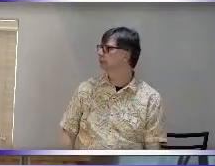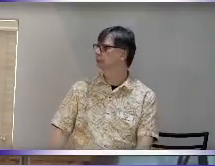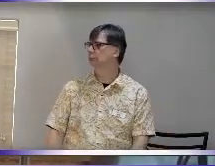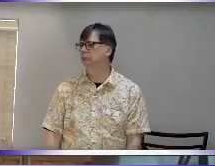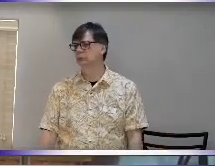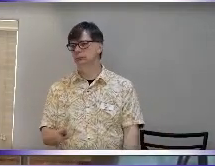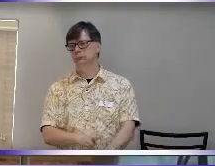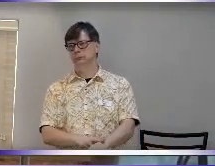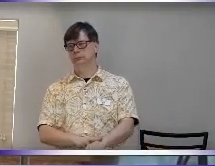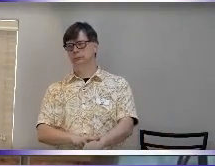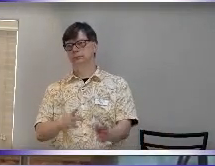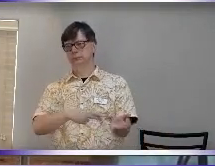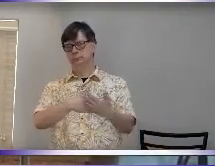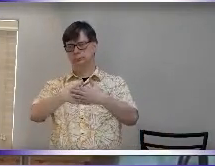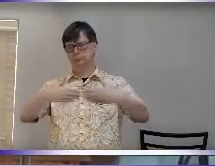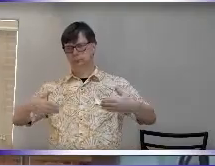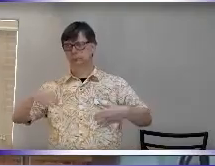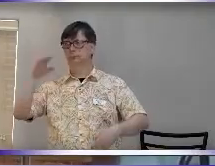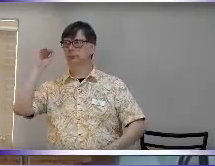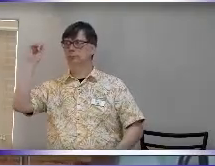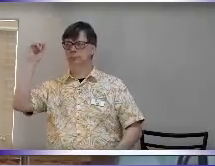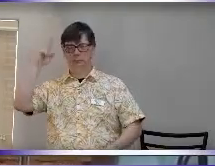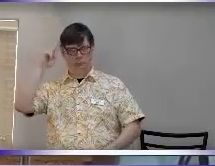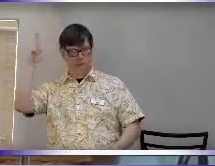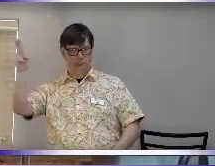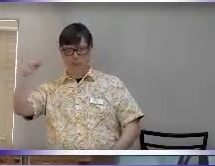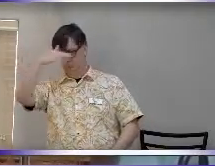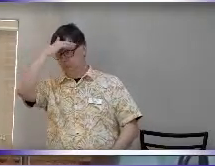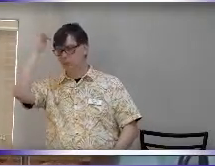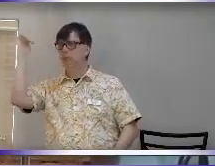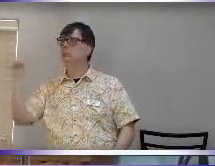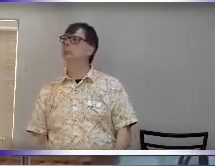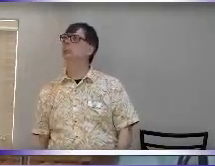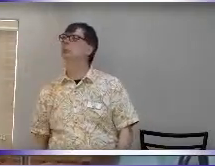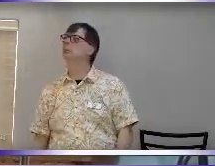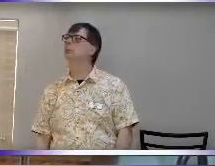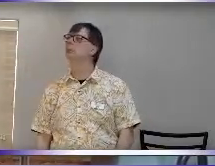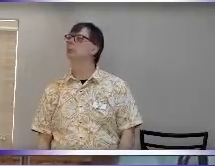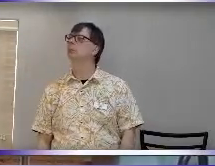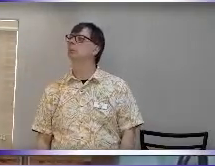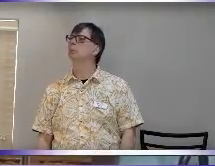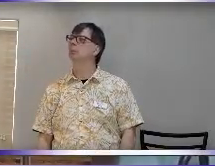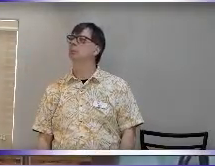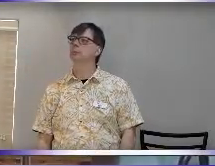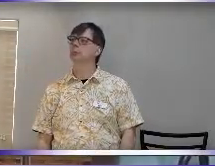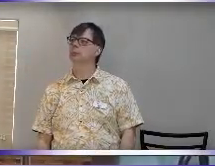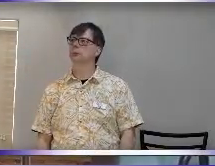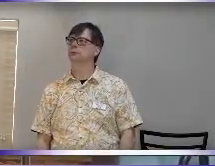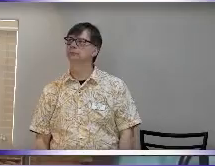Now, this next little image, some of you may remember. Pogo, anyone?